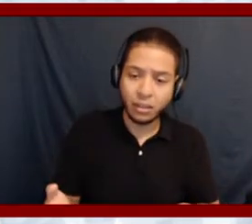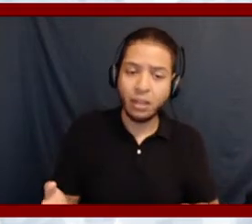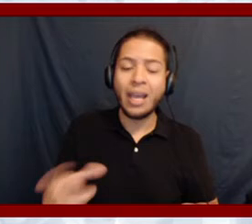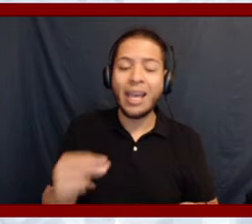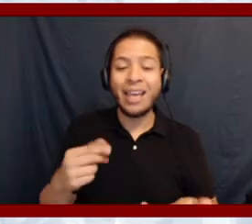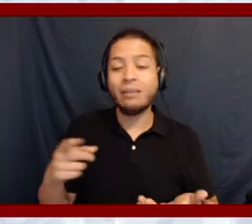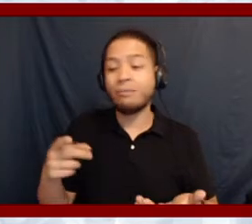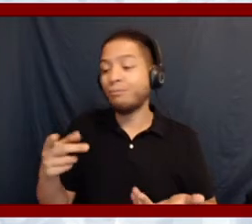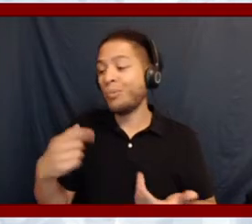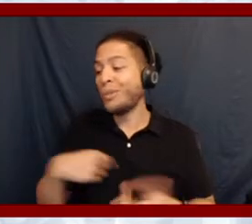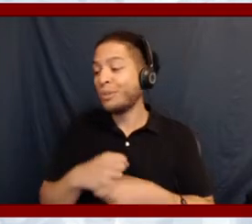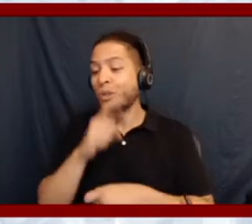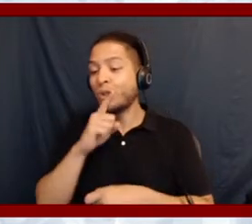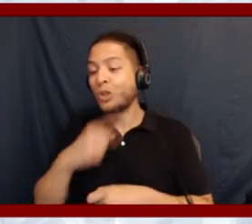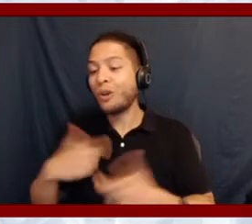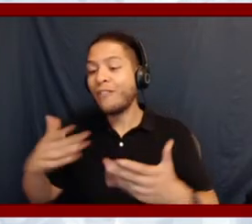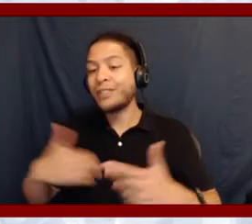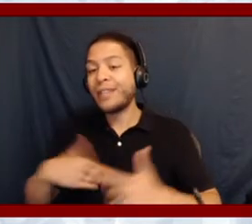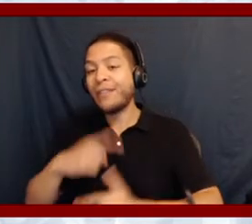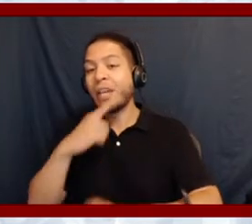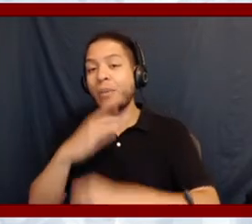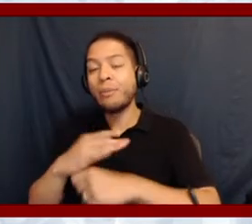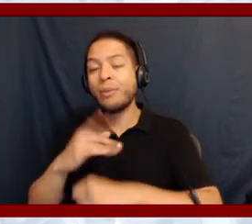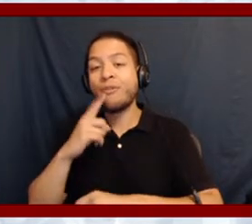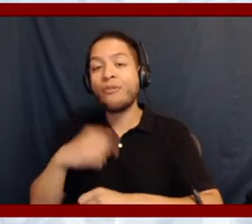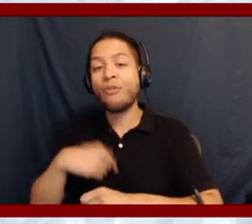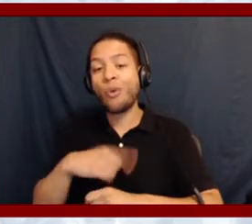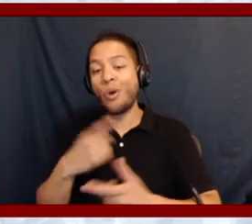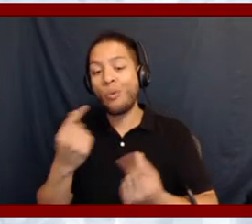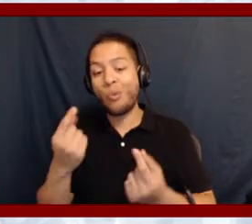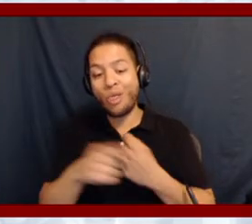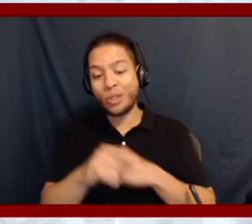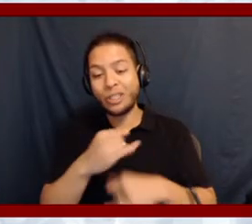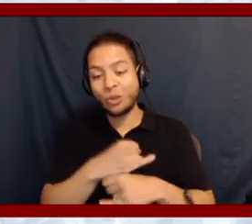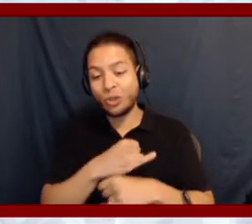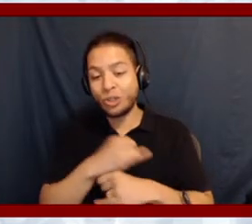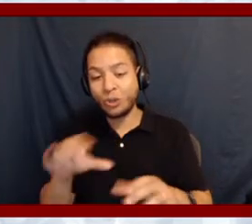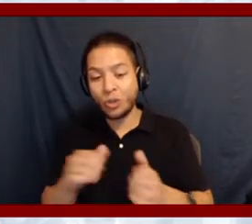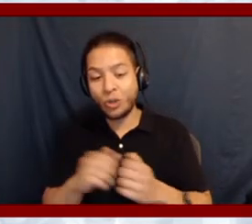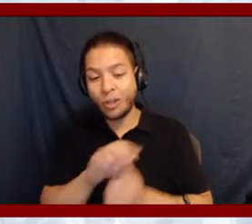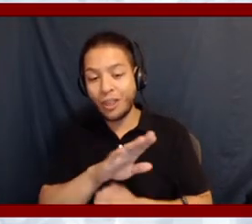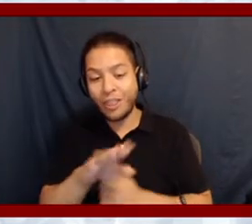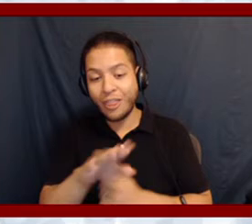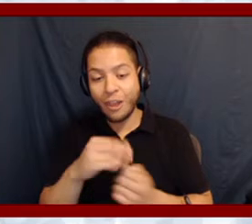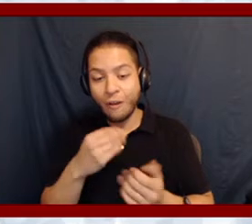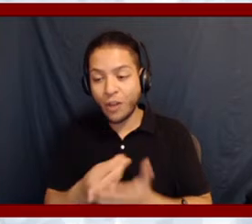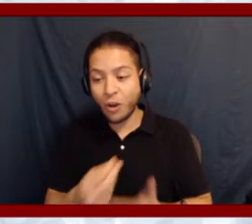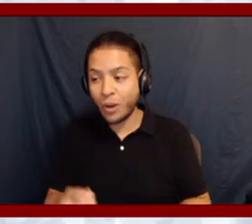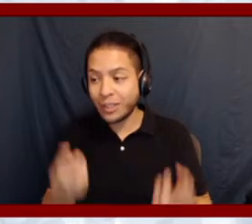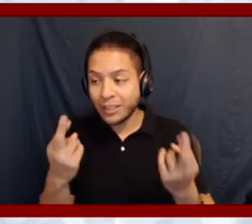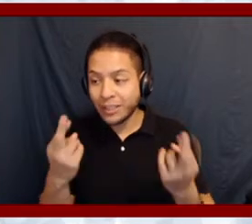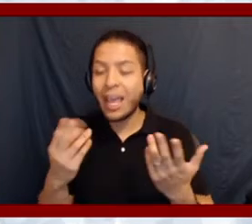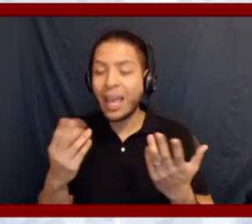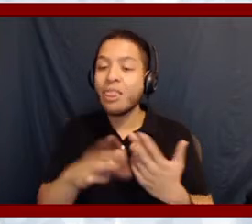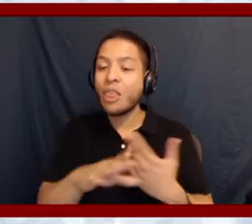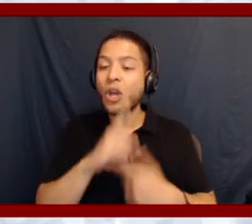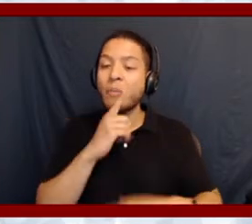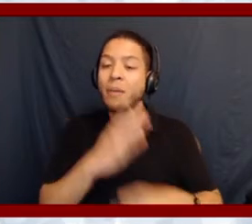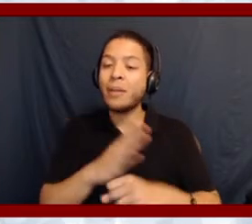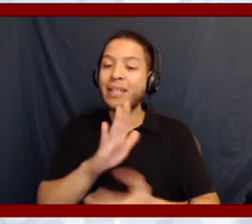doing in terms of their own fundraising and in terms of their commitment to academic excellence. And the last part about